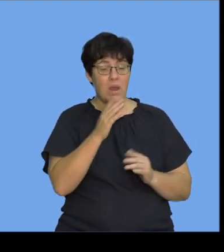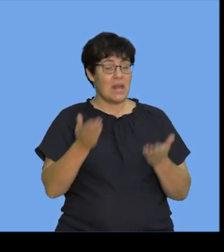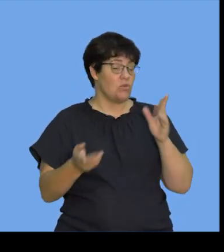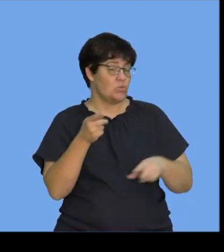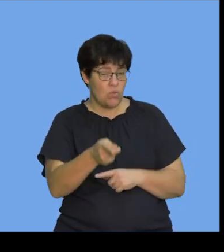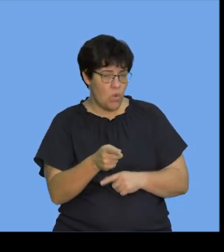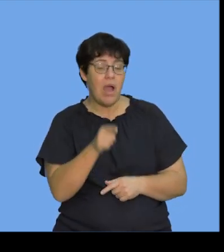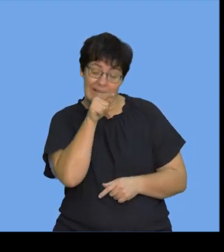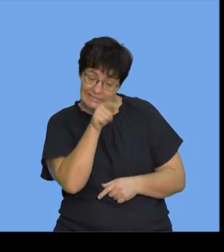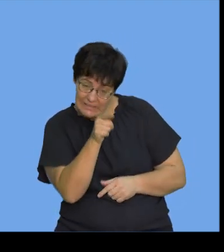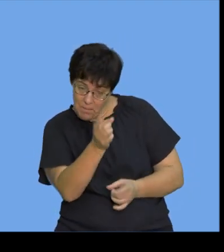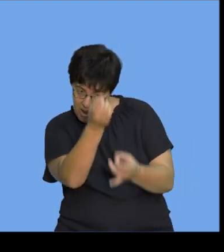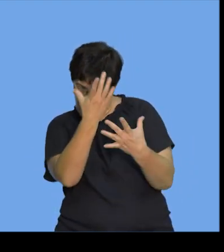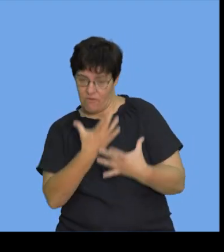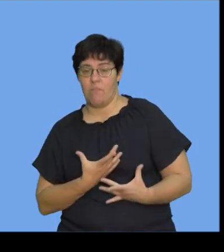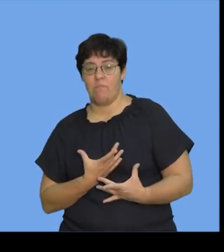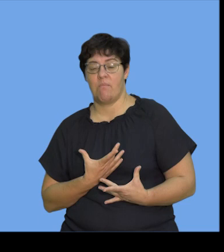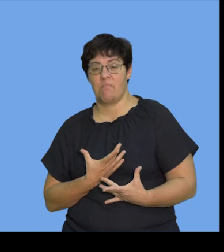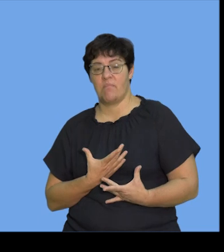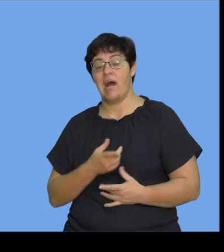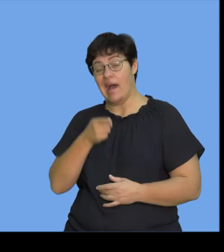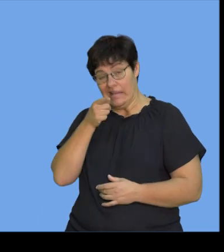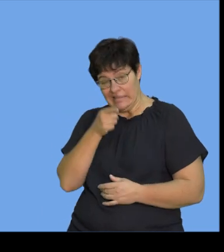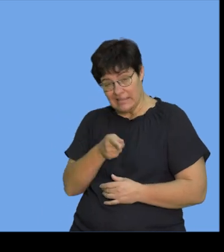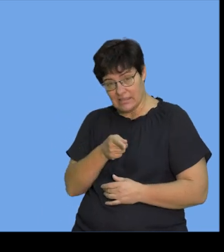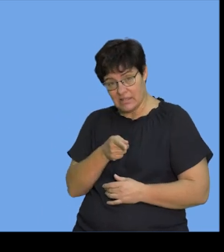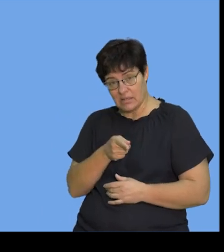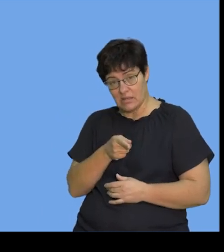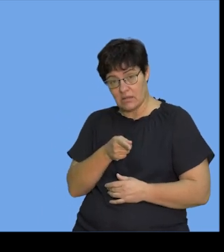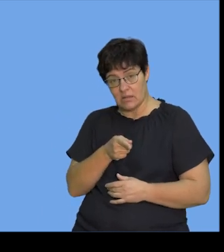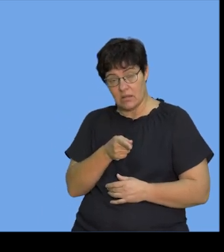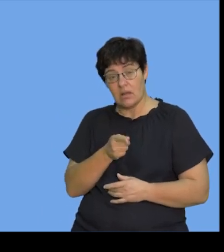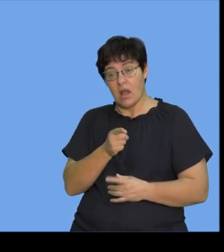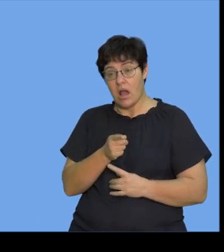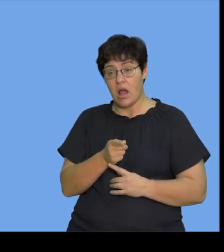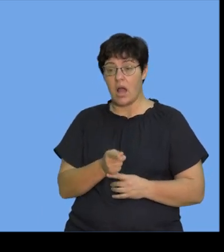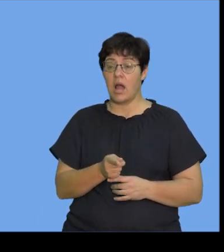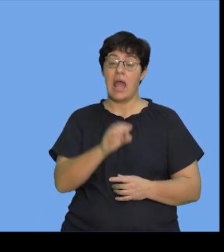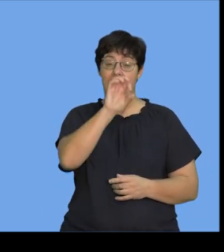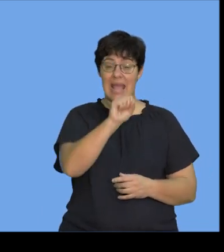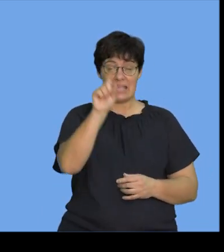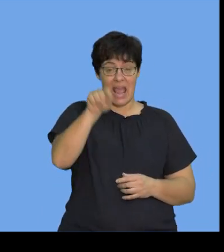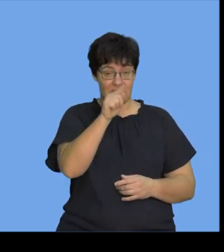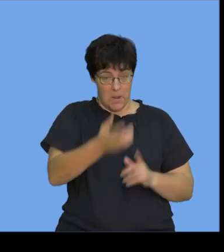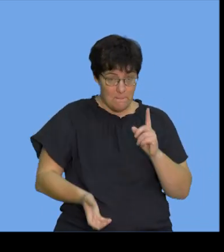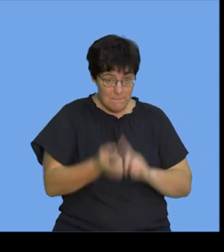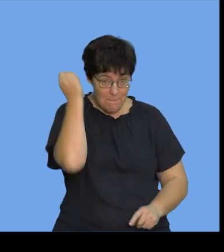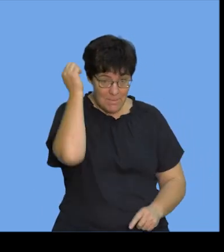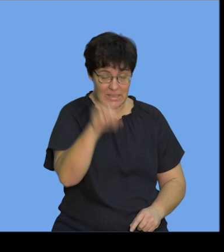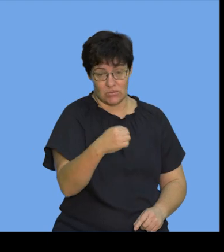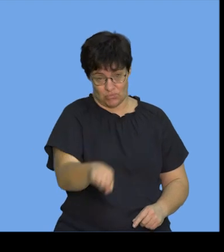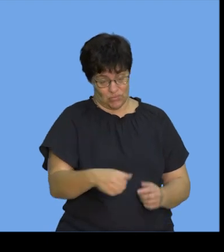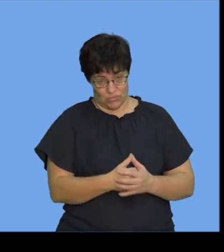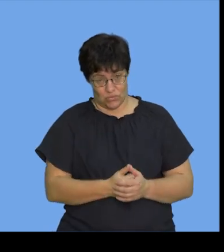going to tell you whether you will be able to find the sum to infinity or not. If the common ratio